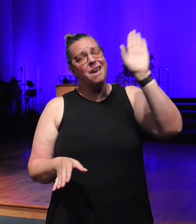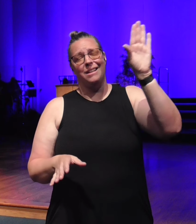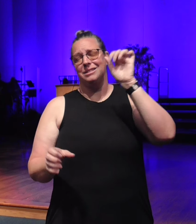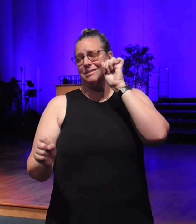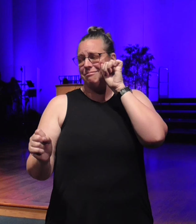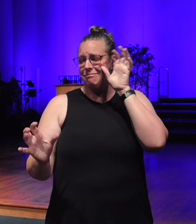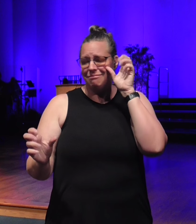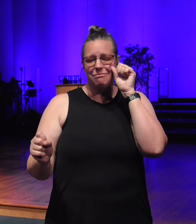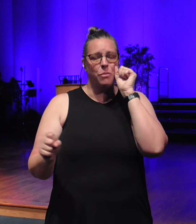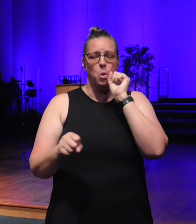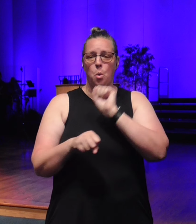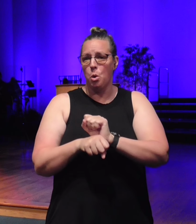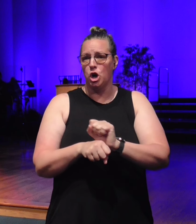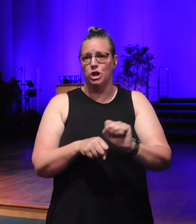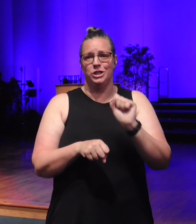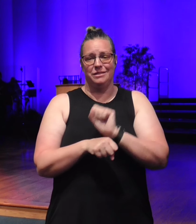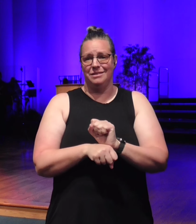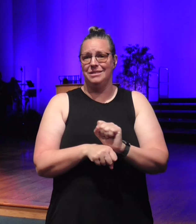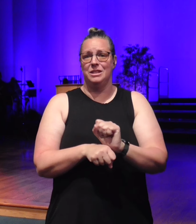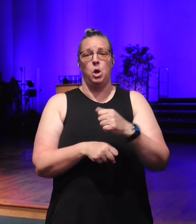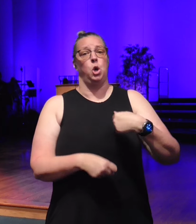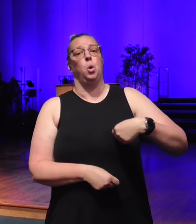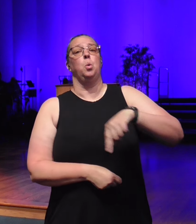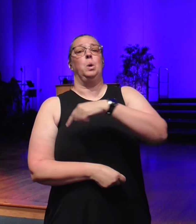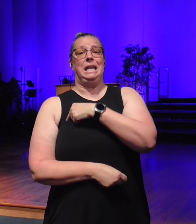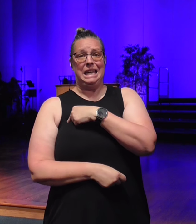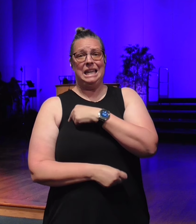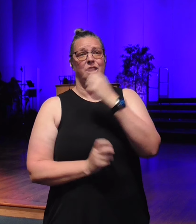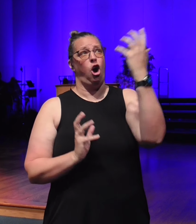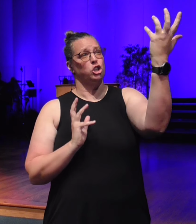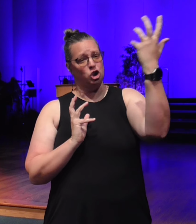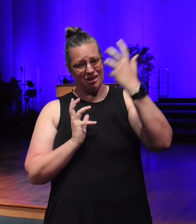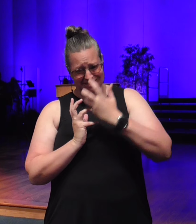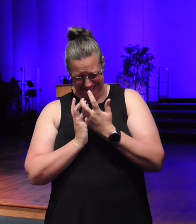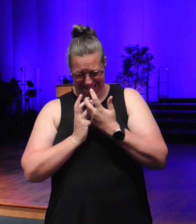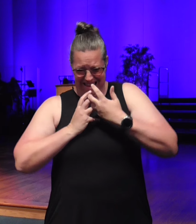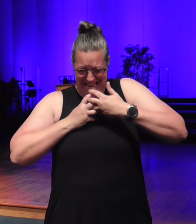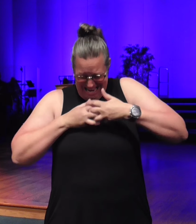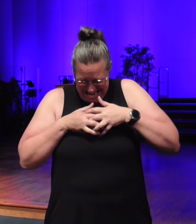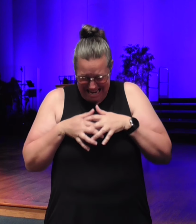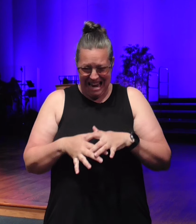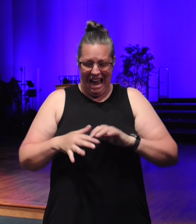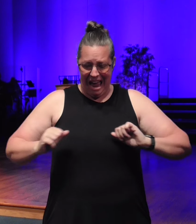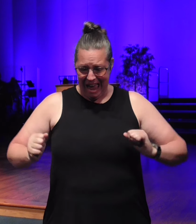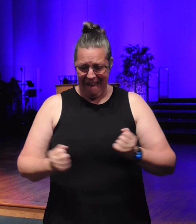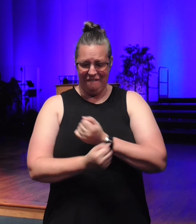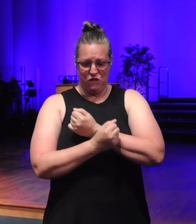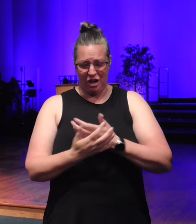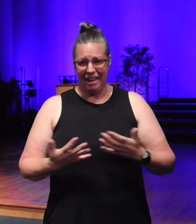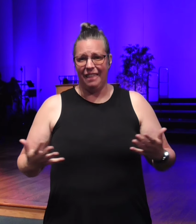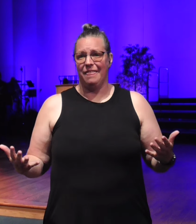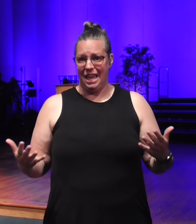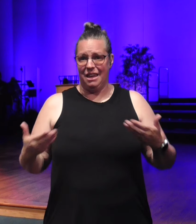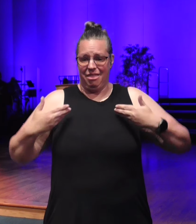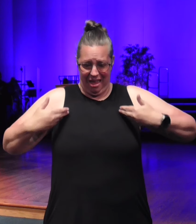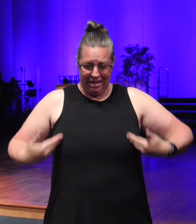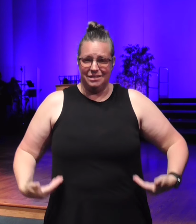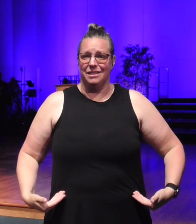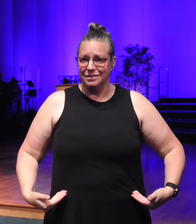so intimately, ineffably enmeshed with all that is the all of